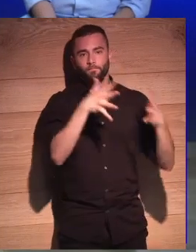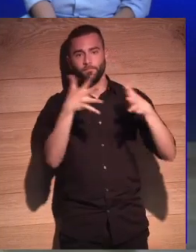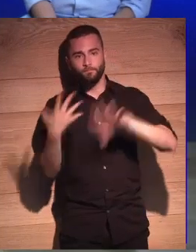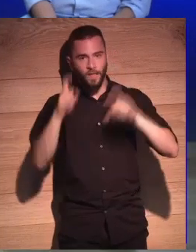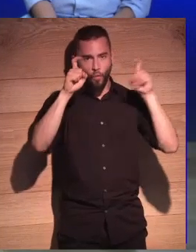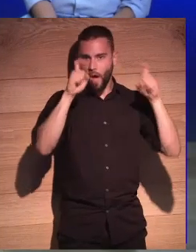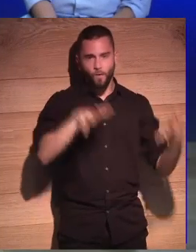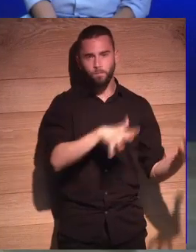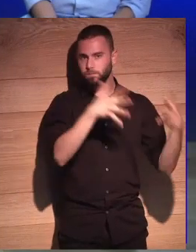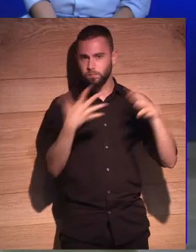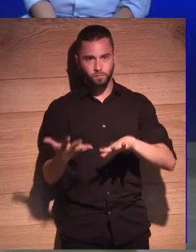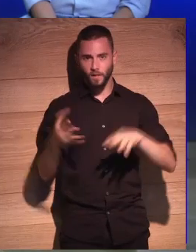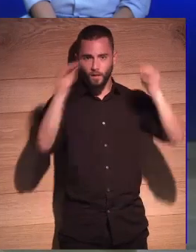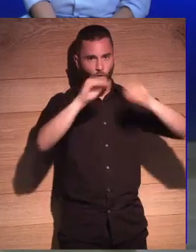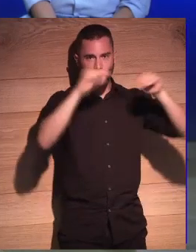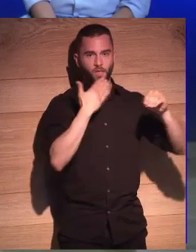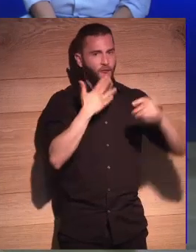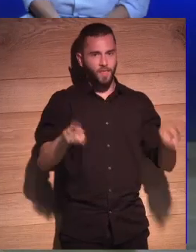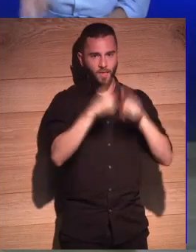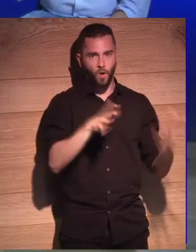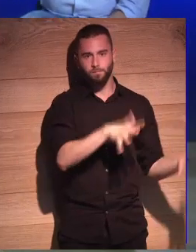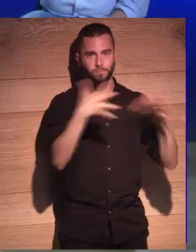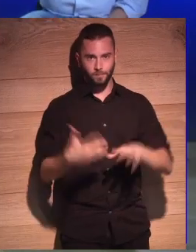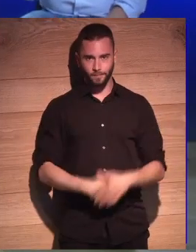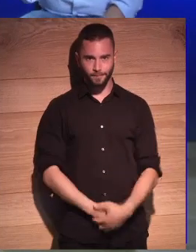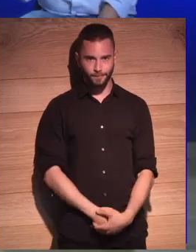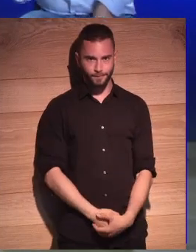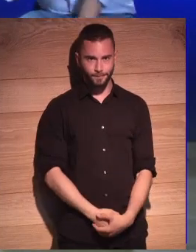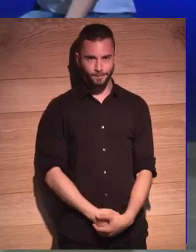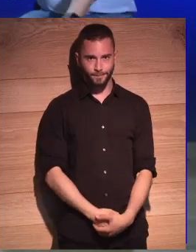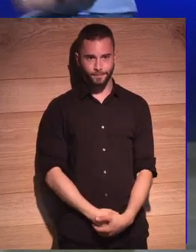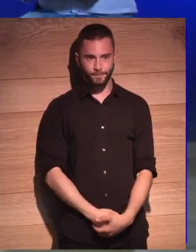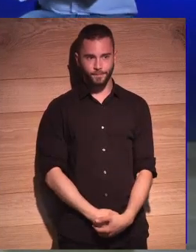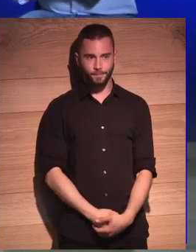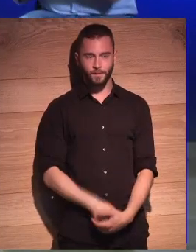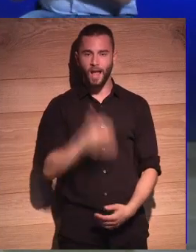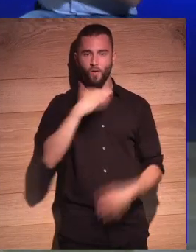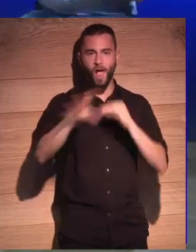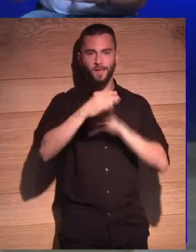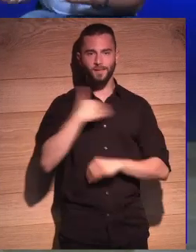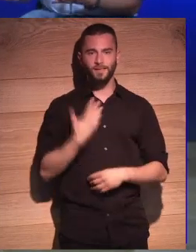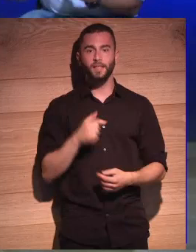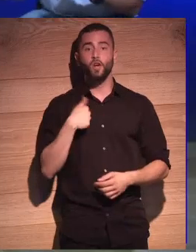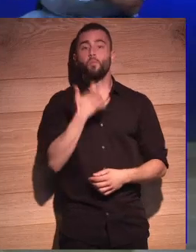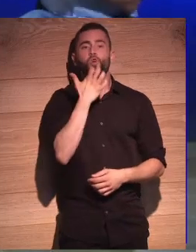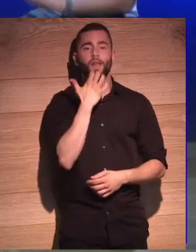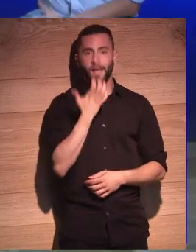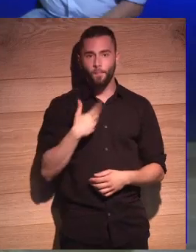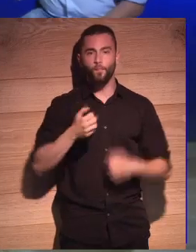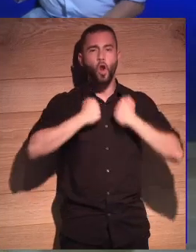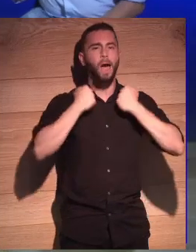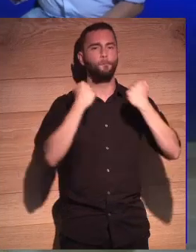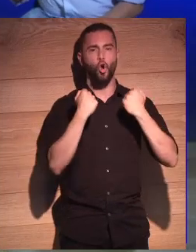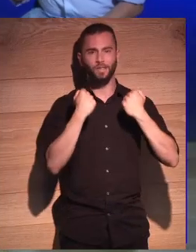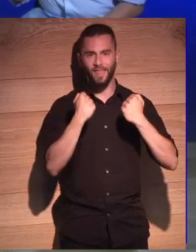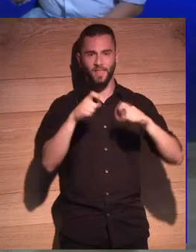it is transforming any type of training and education at every ages. Yeah, well, I would like to put